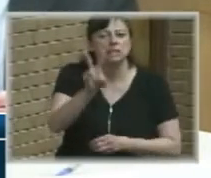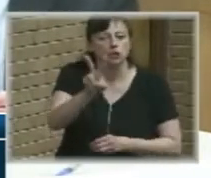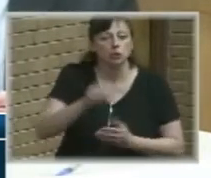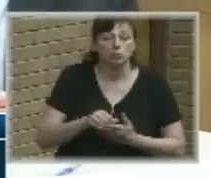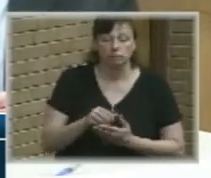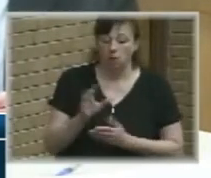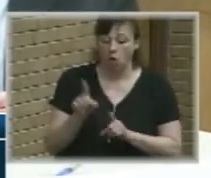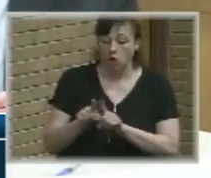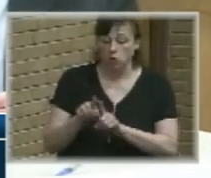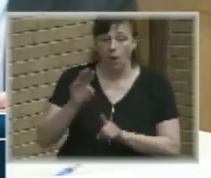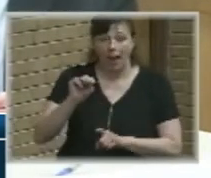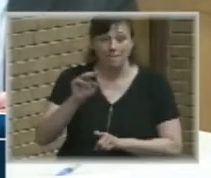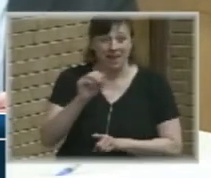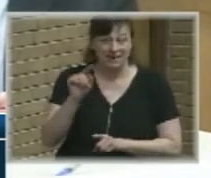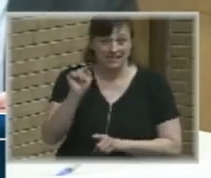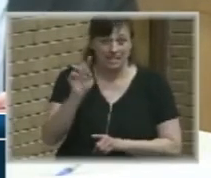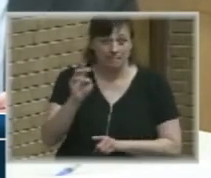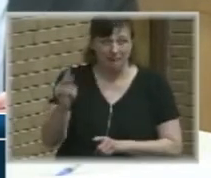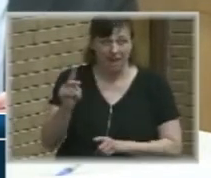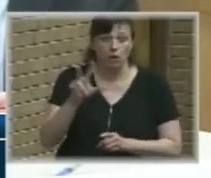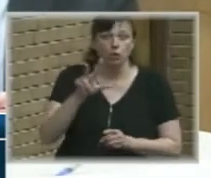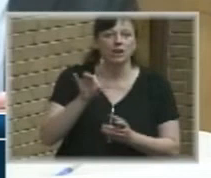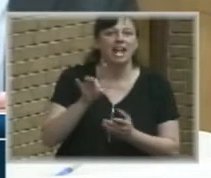Bank in the amount of